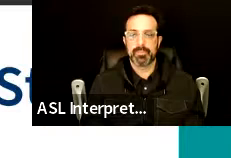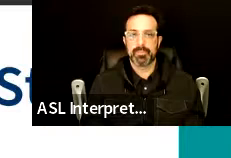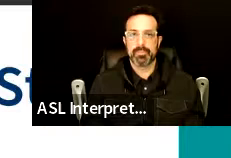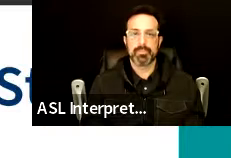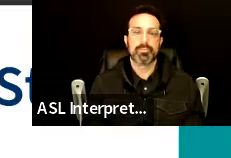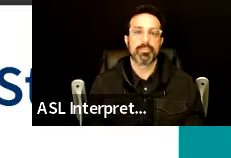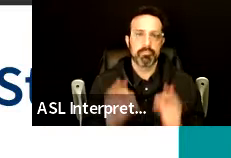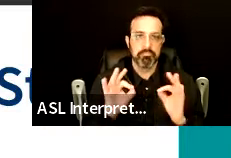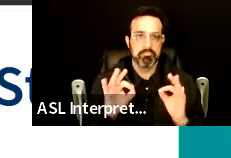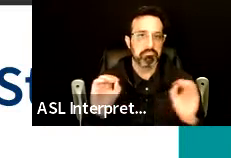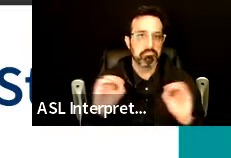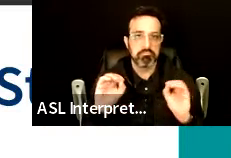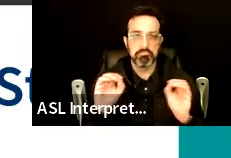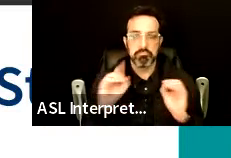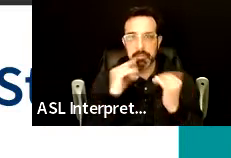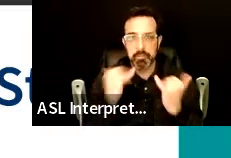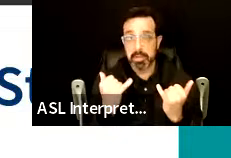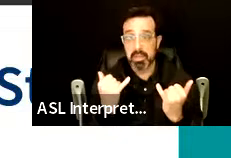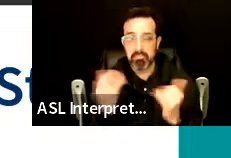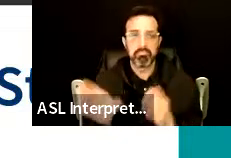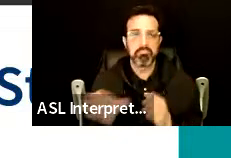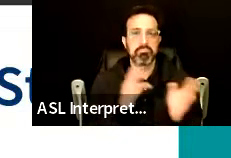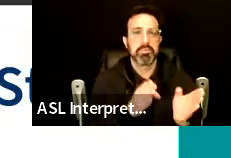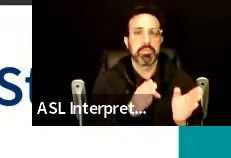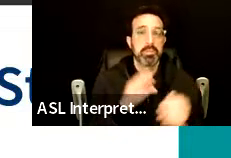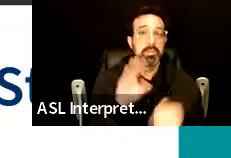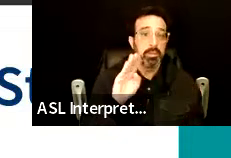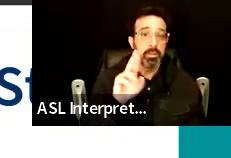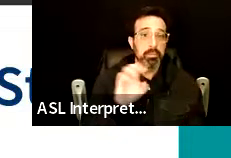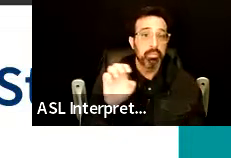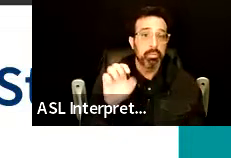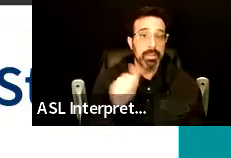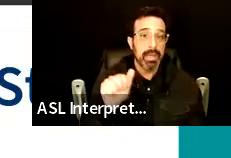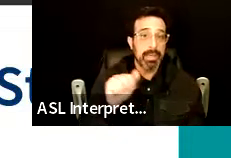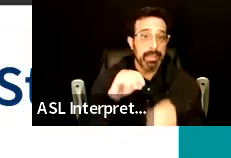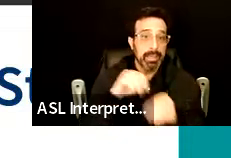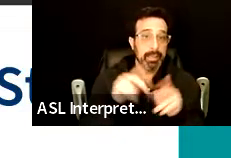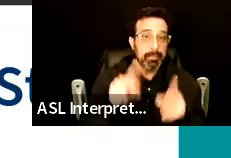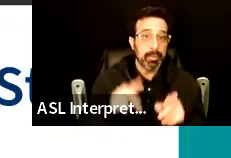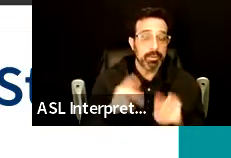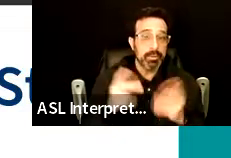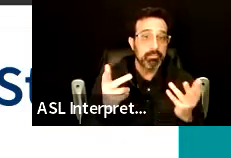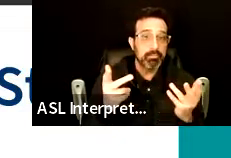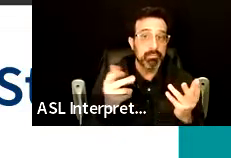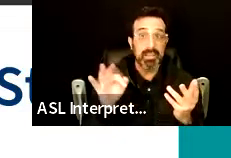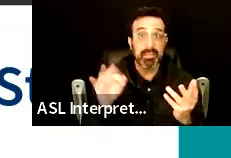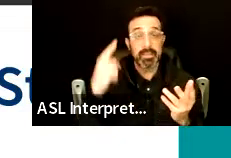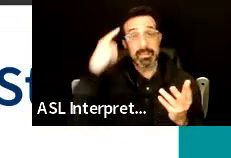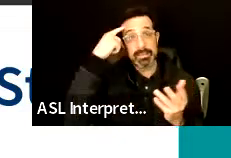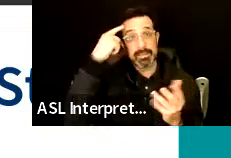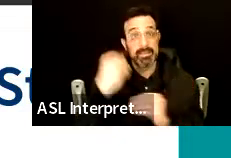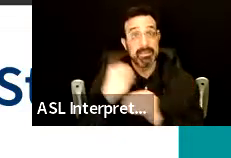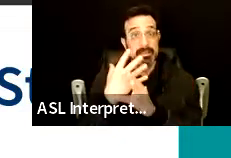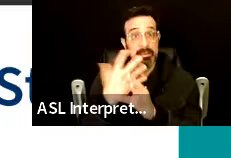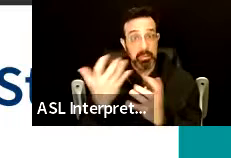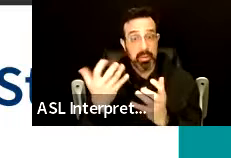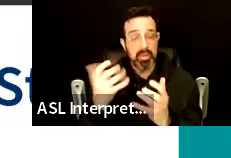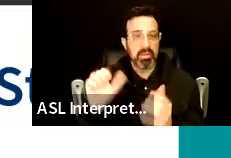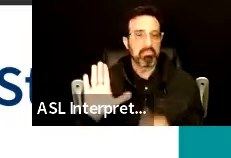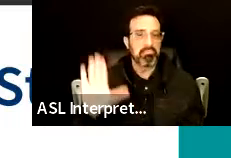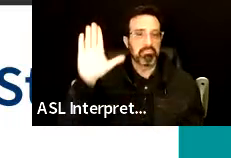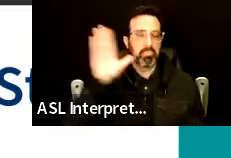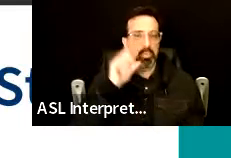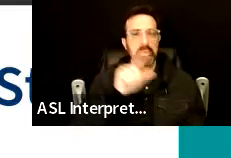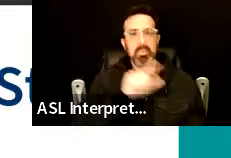Okay, well, seeing none for the moment, we'll move over to Bree to see if there are any in person. If folks virtually, something comes to mind, feel free to raise your hand and we'll come back to